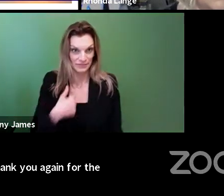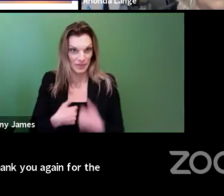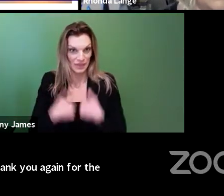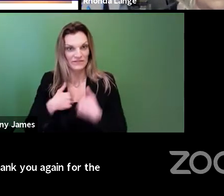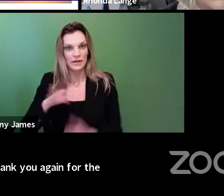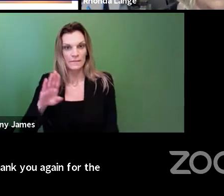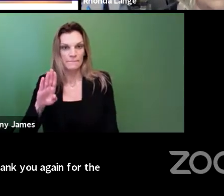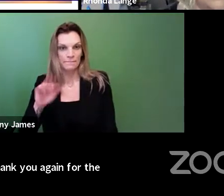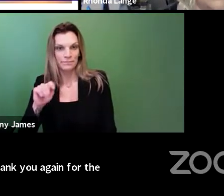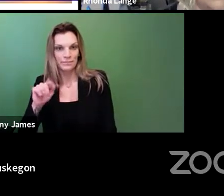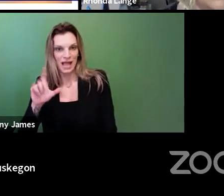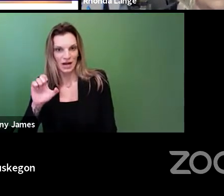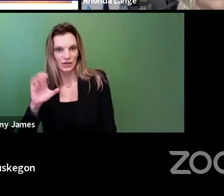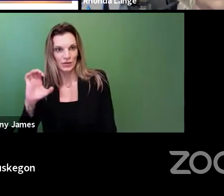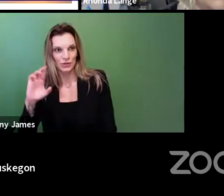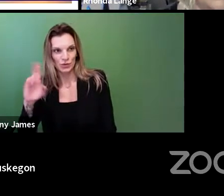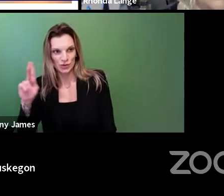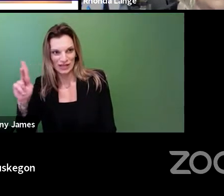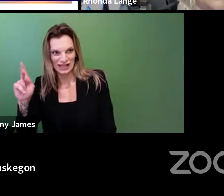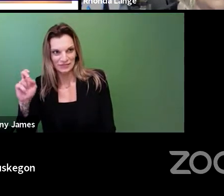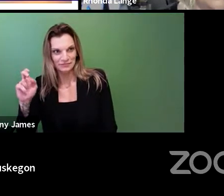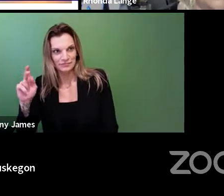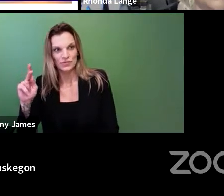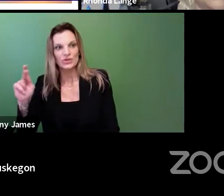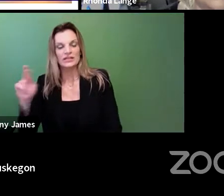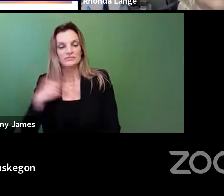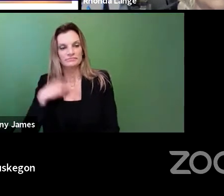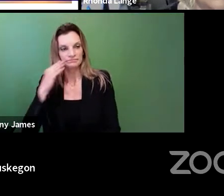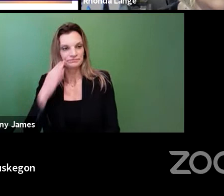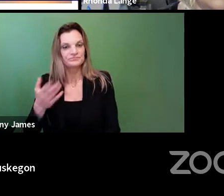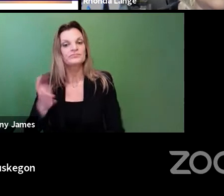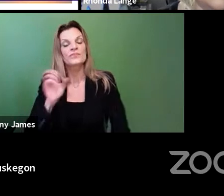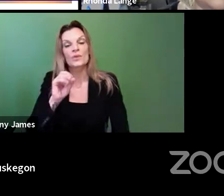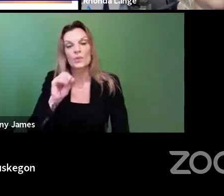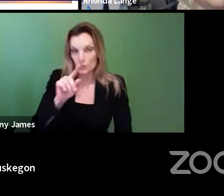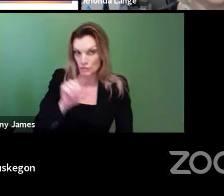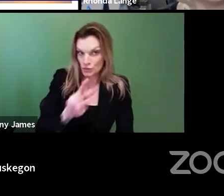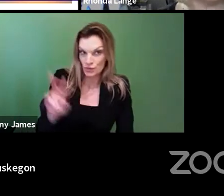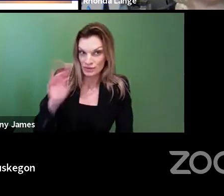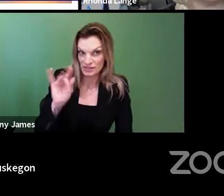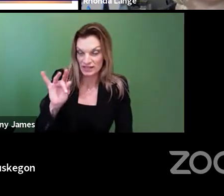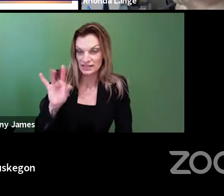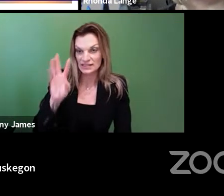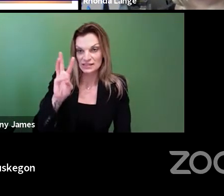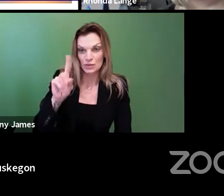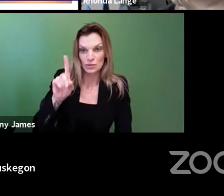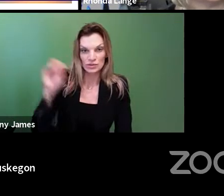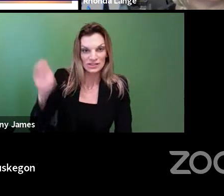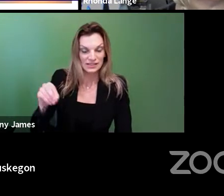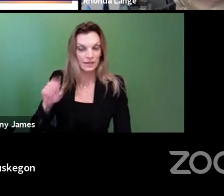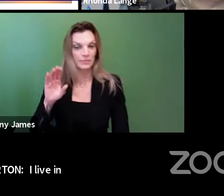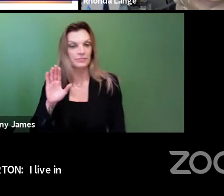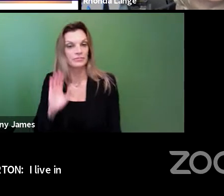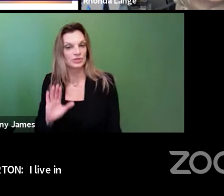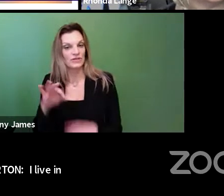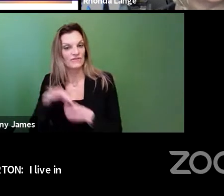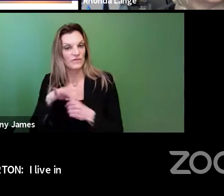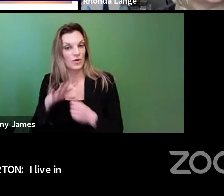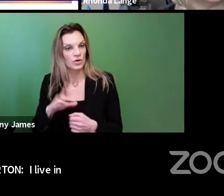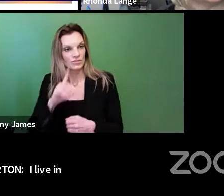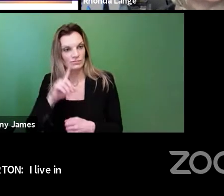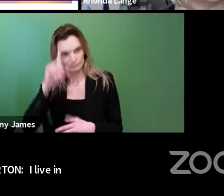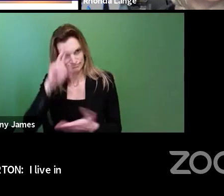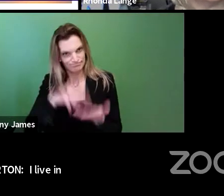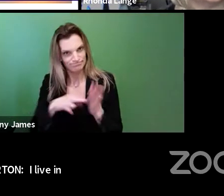Battle Creek, Michigan. So in 2018, more than 61% of Michigan voters intentionally